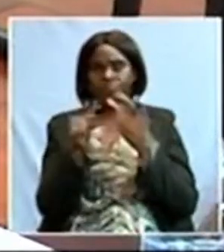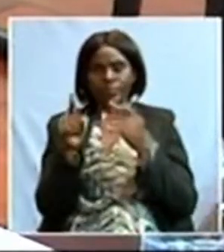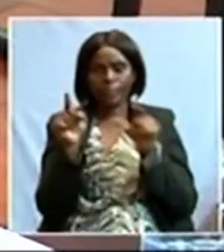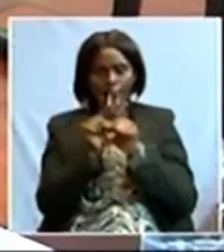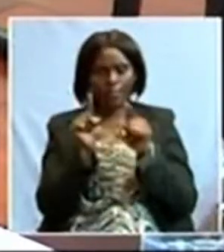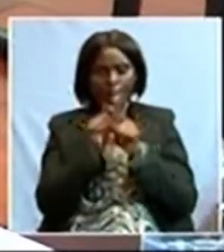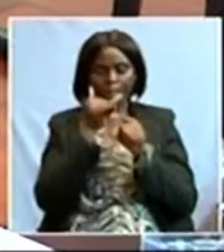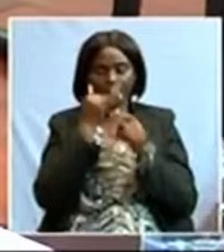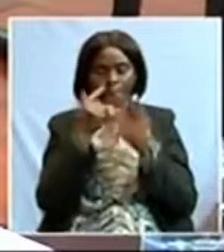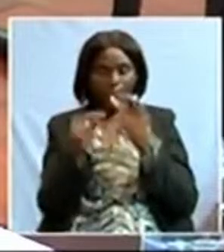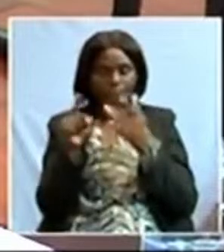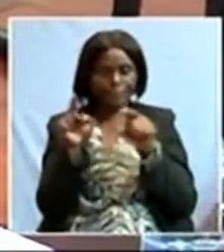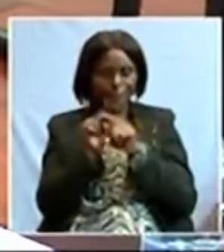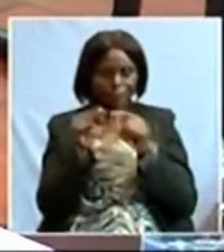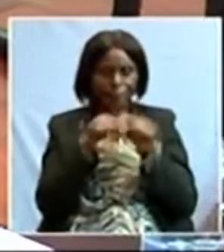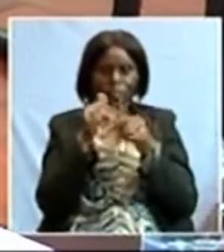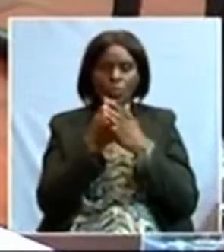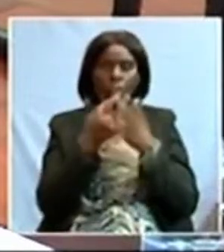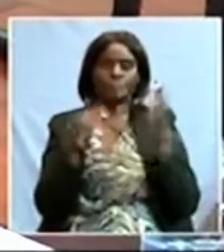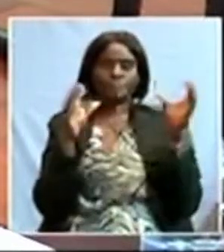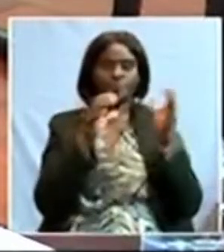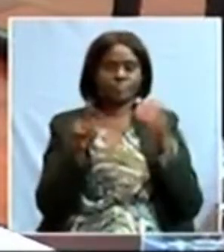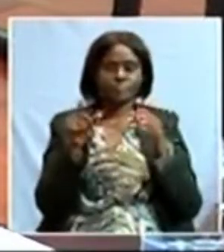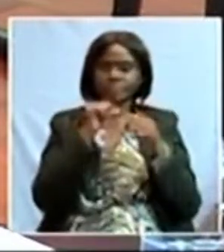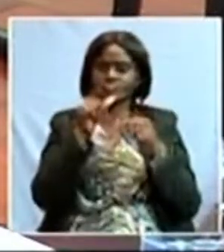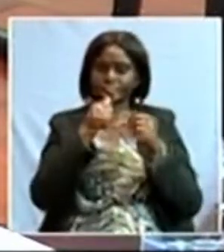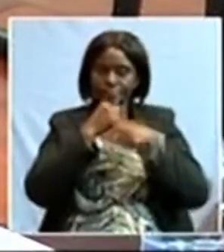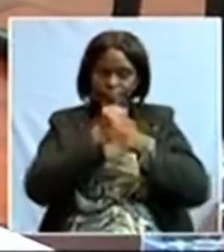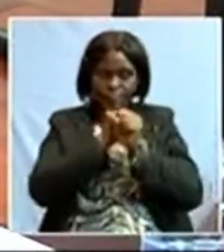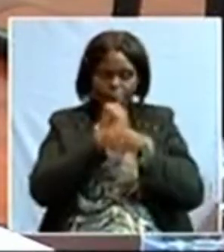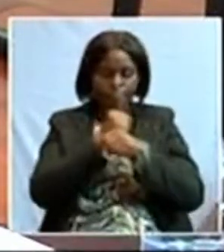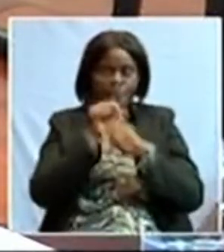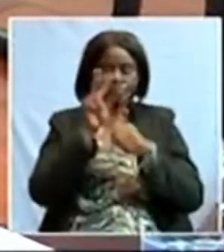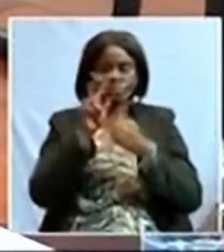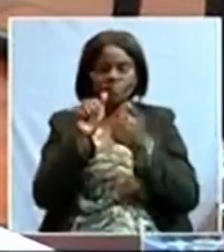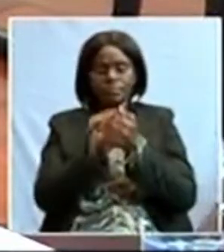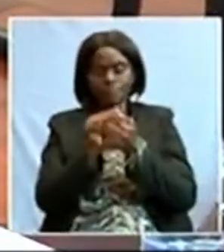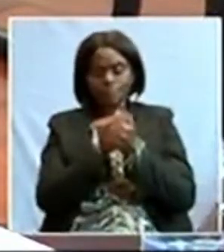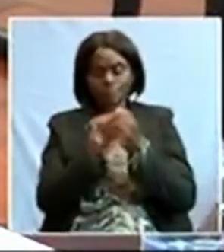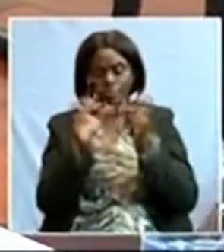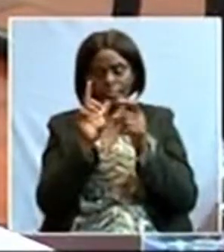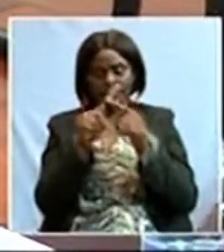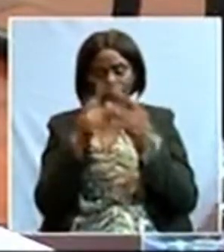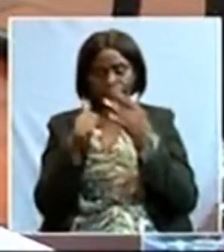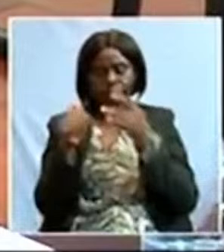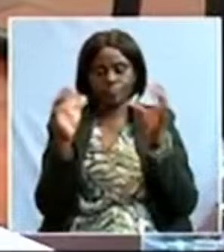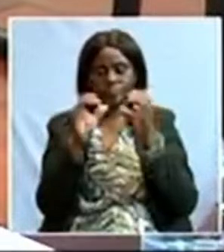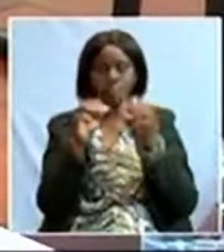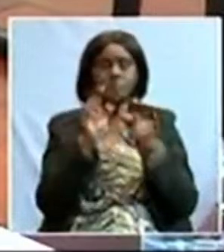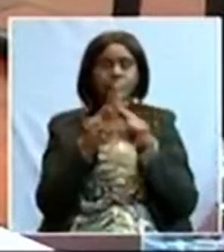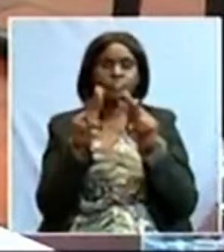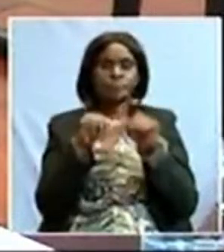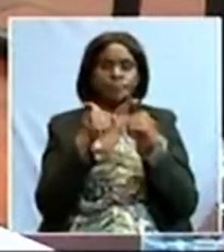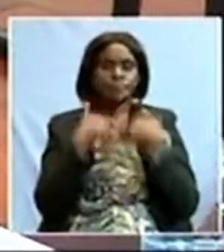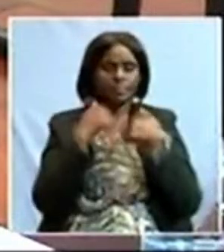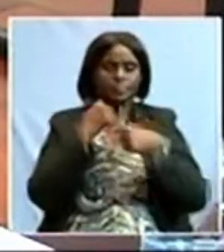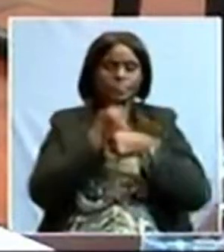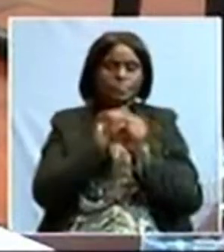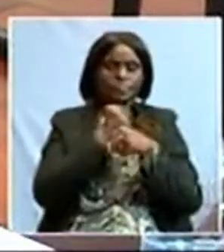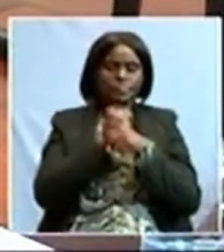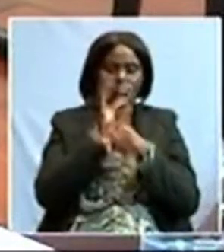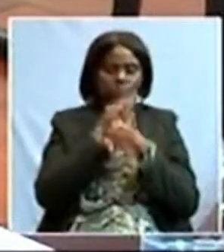The cause of the query was that Council did not formulate the V-wash committees, but the committees' chair were